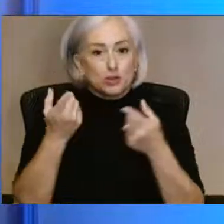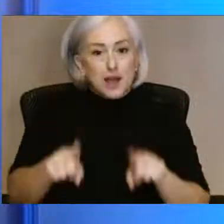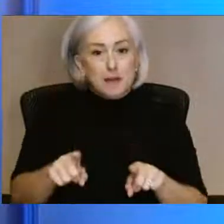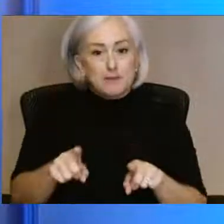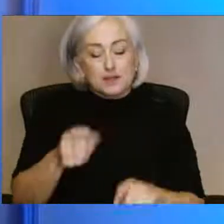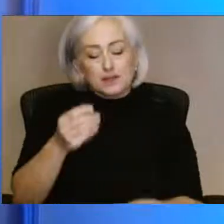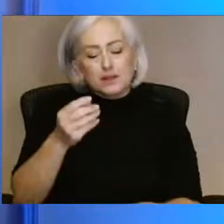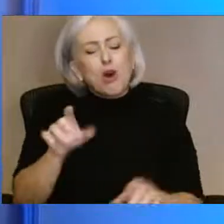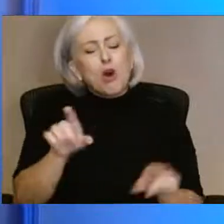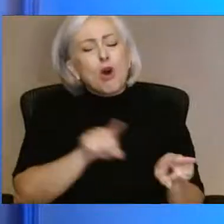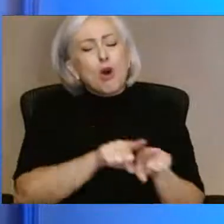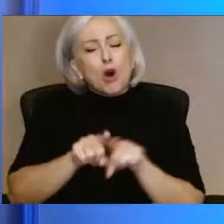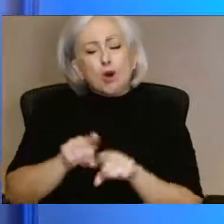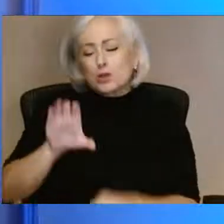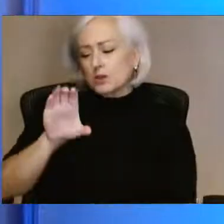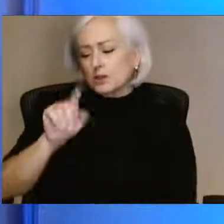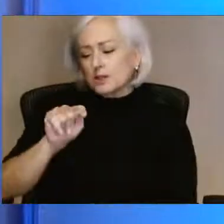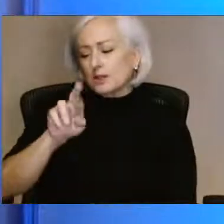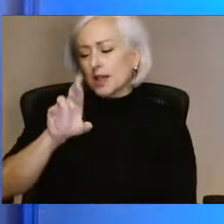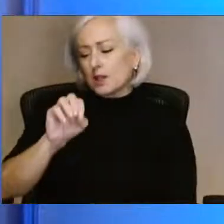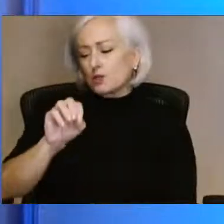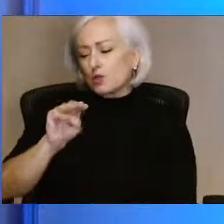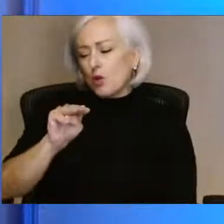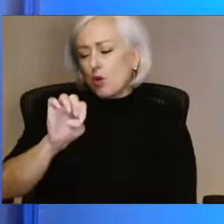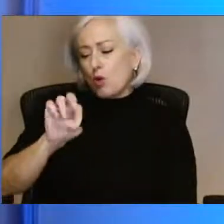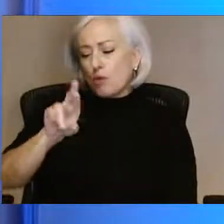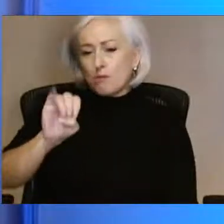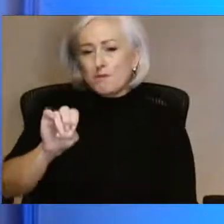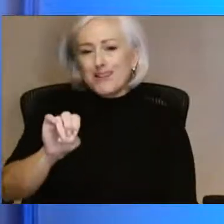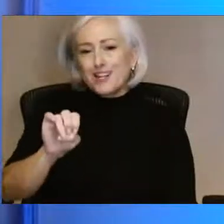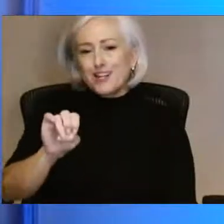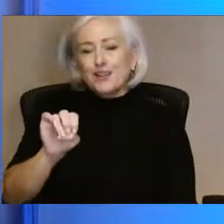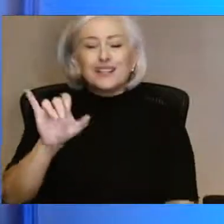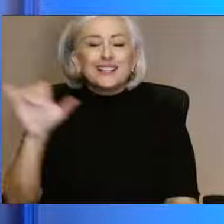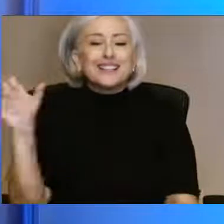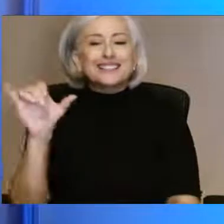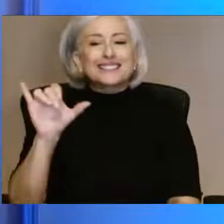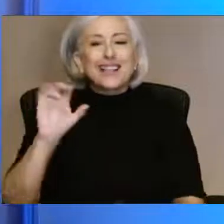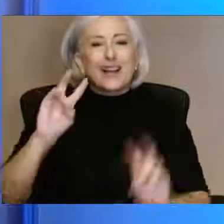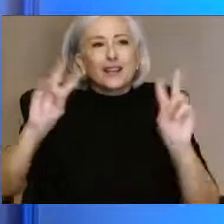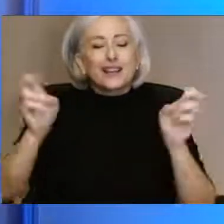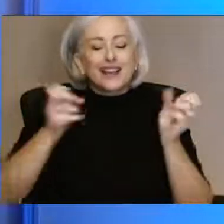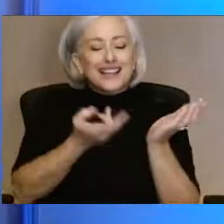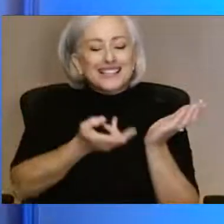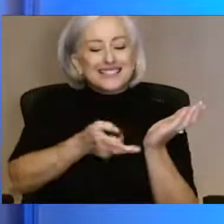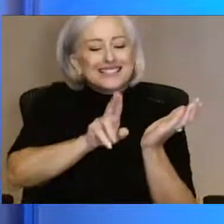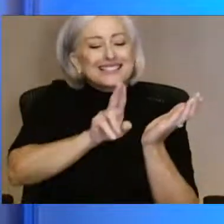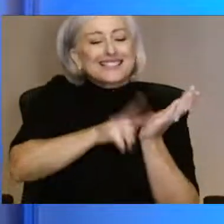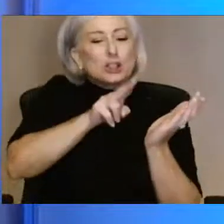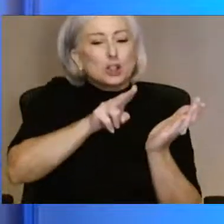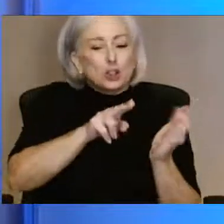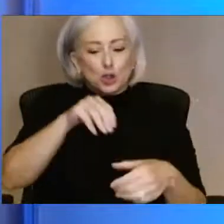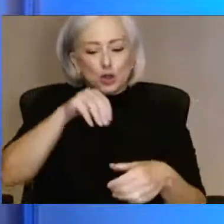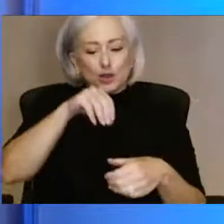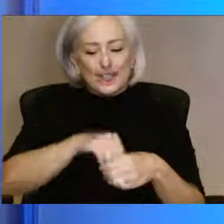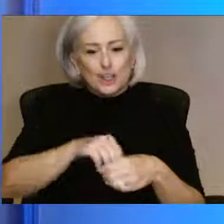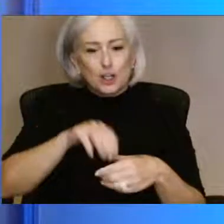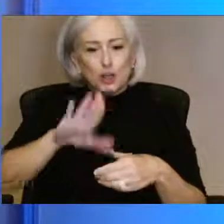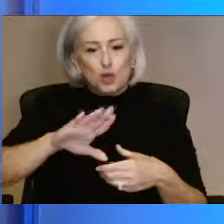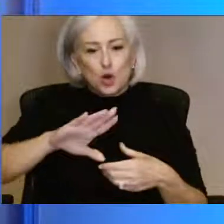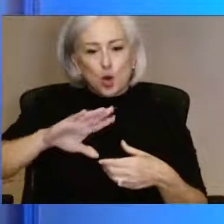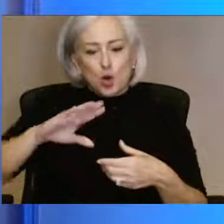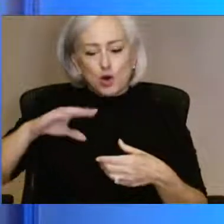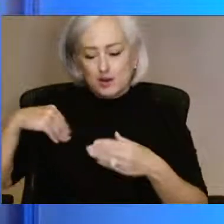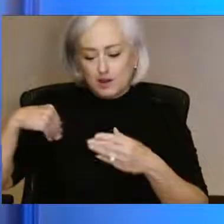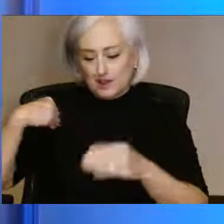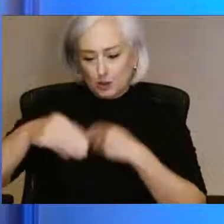this incredible signature in each person's genome. And so each person has a very different set of centromeres. And so we're